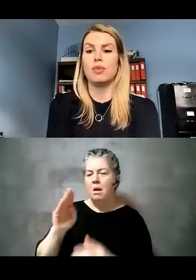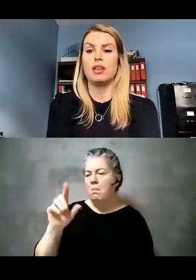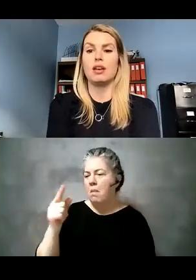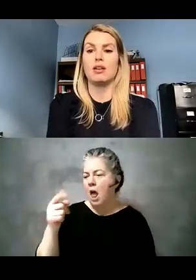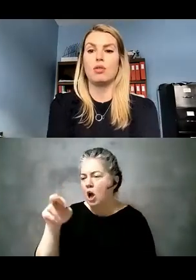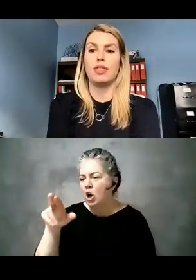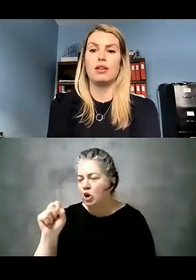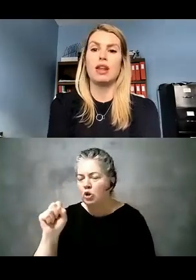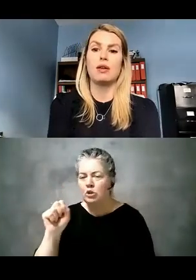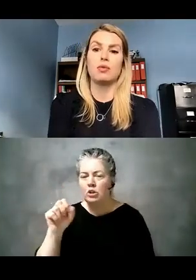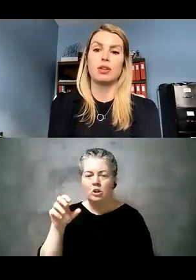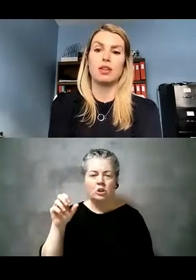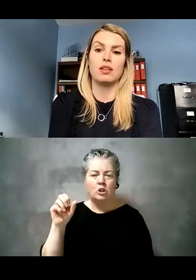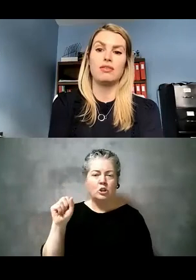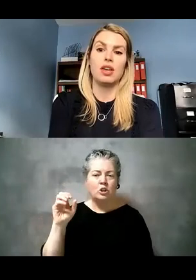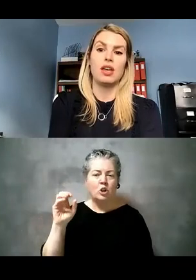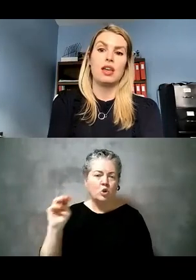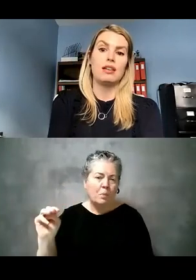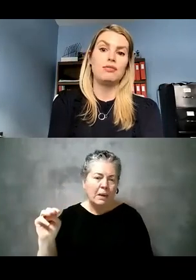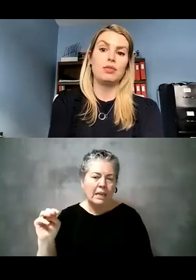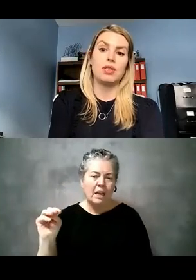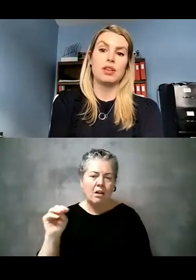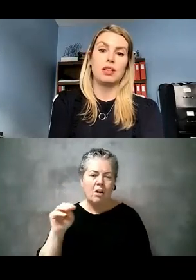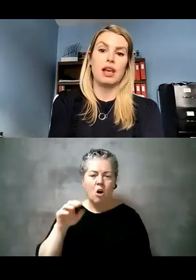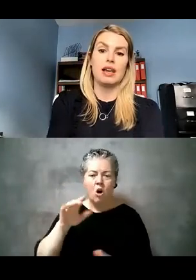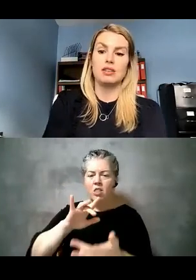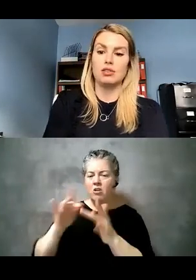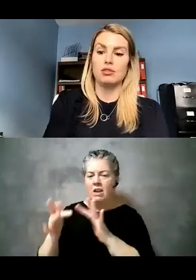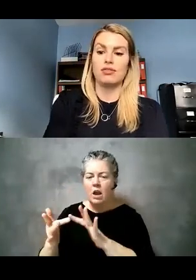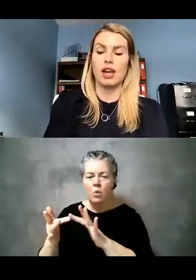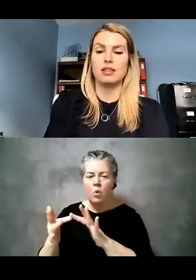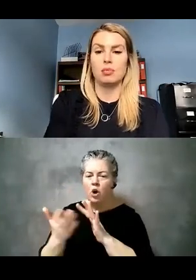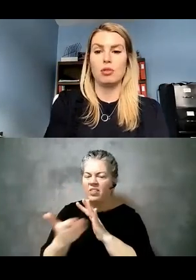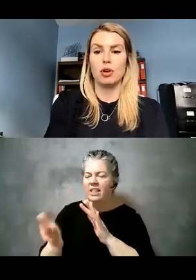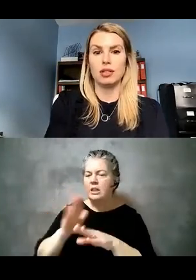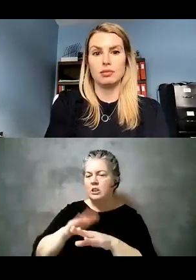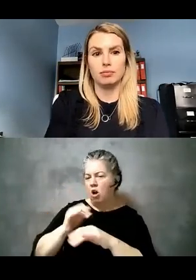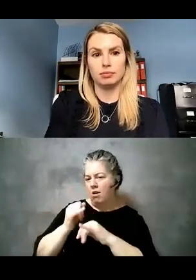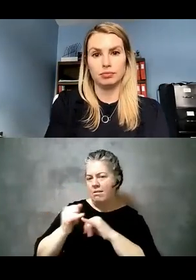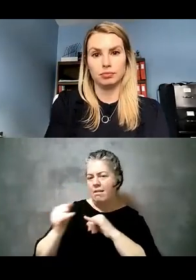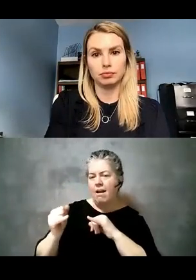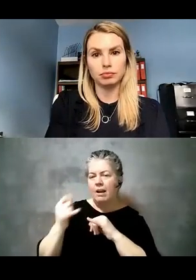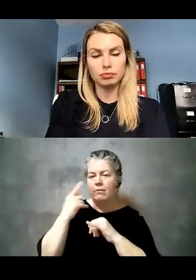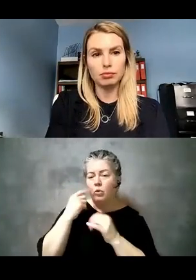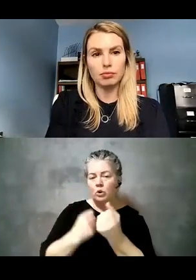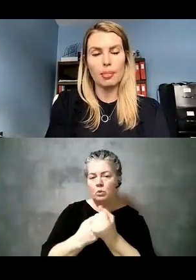social media or their networks of influence online to find support.